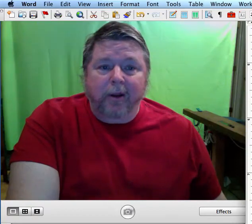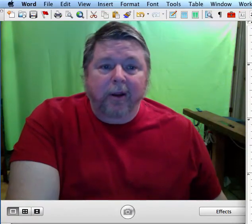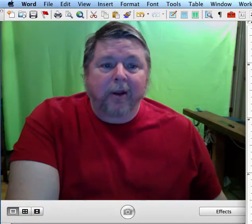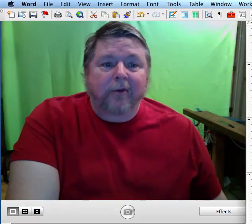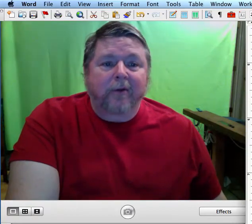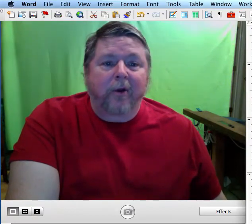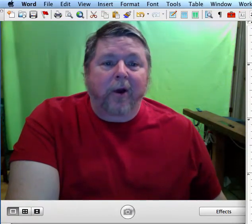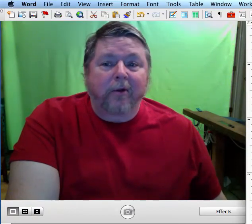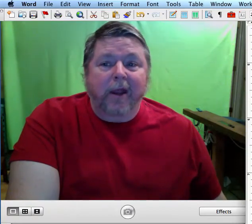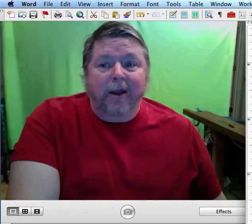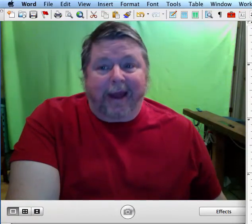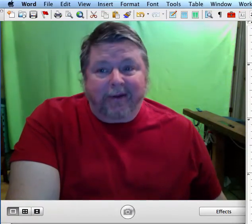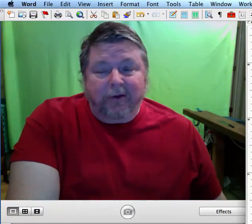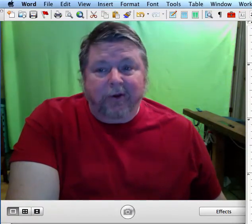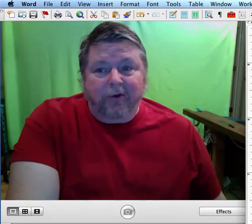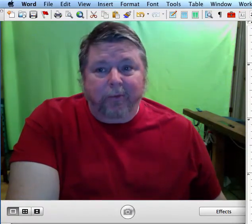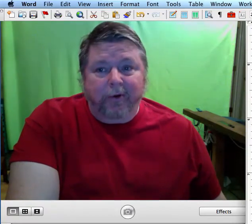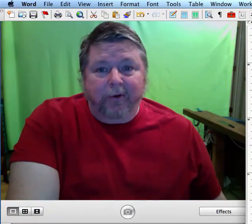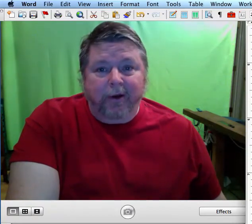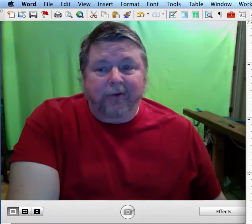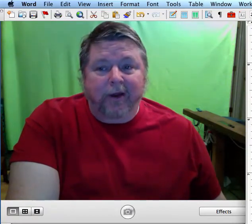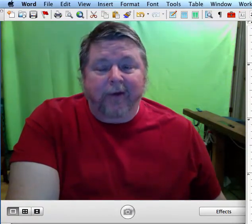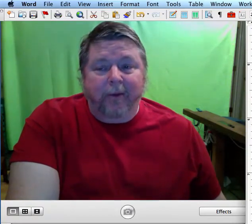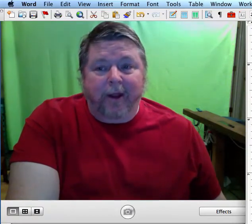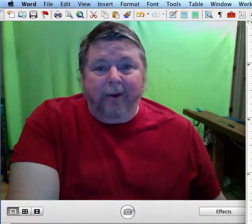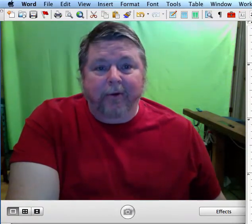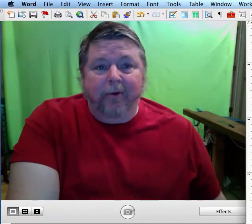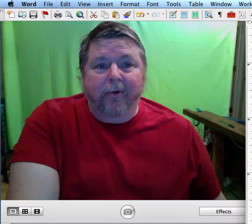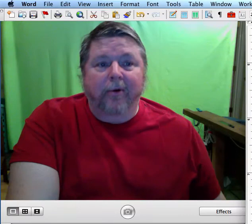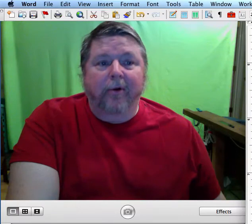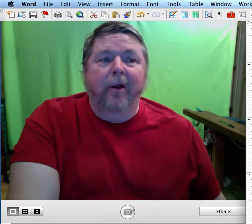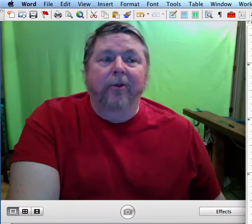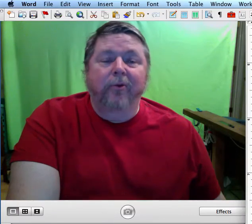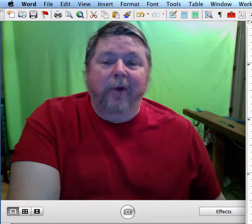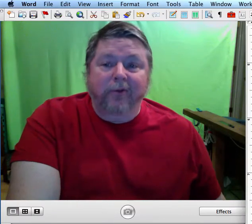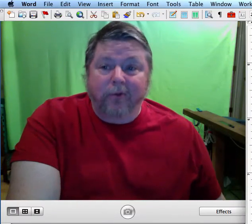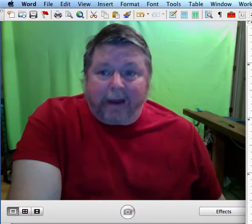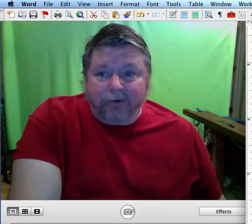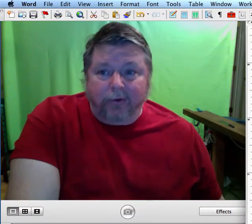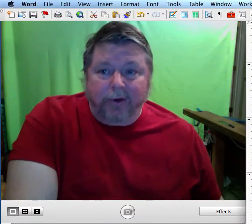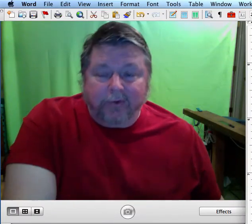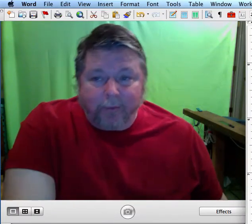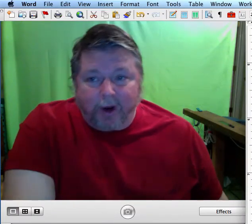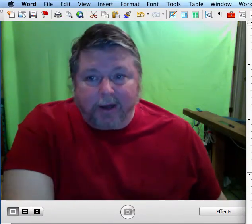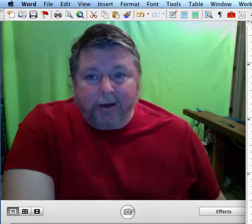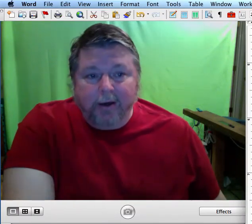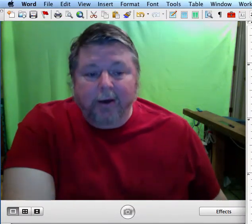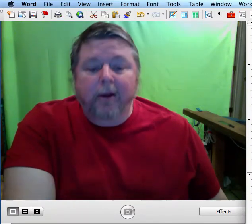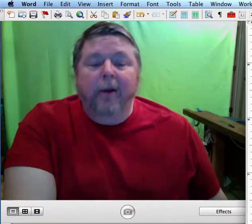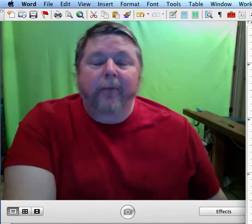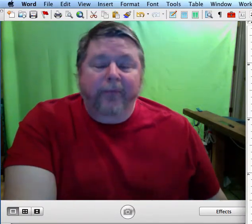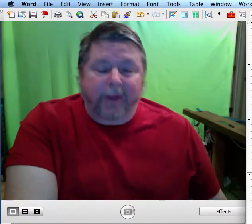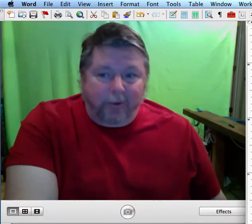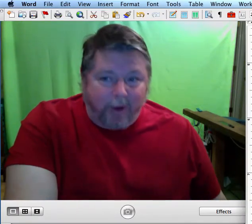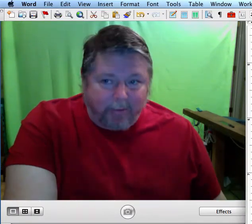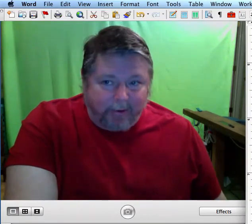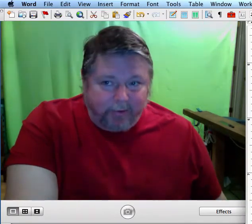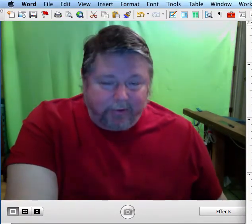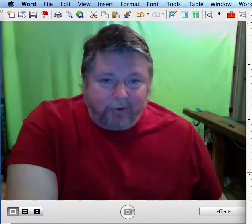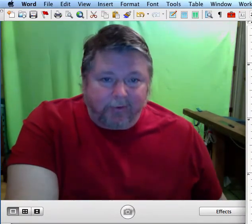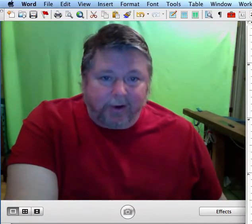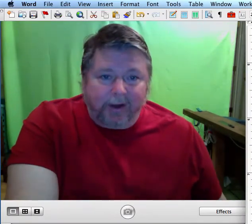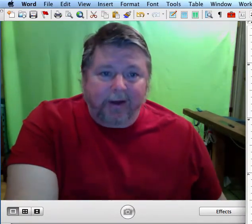doing. So, are they a licensed interpreter in the state of Alabama, or otherwise credentialed in some way? then they're